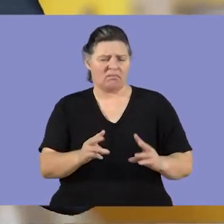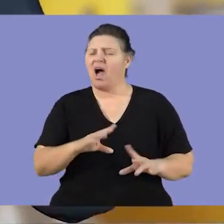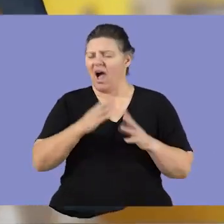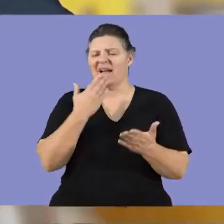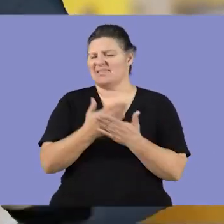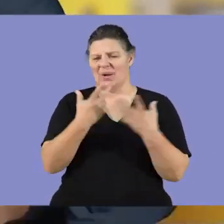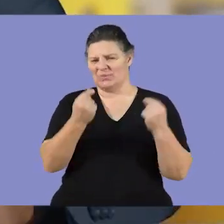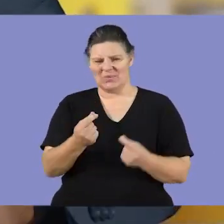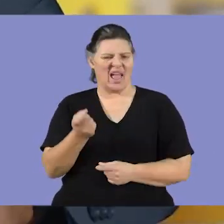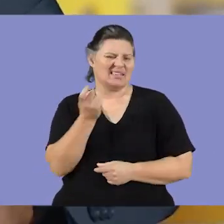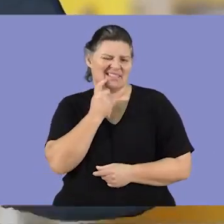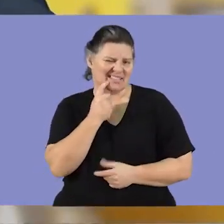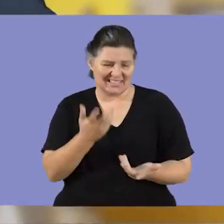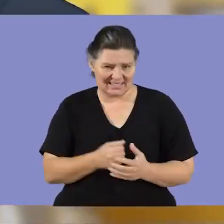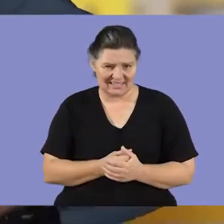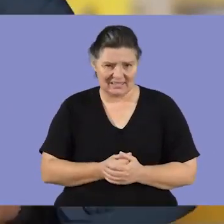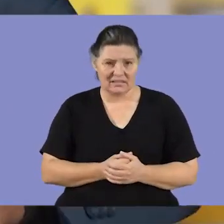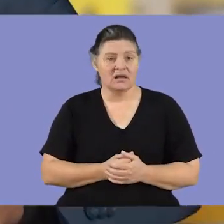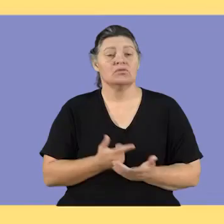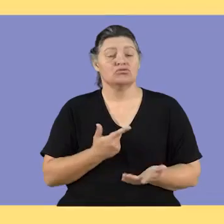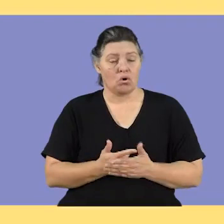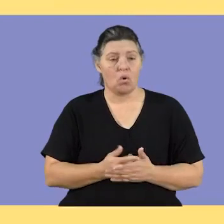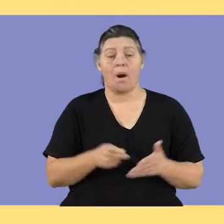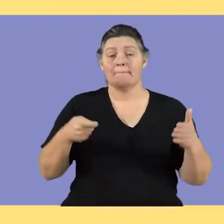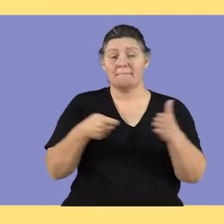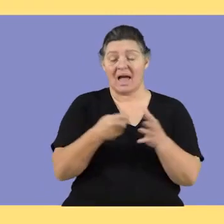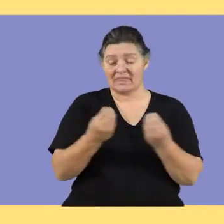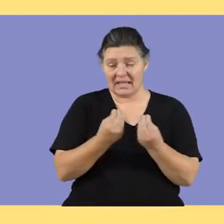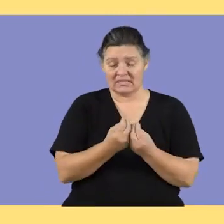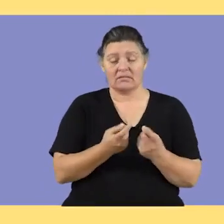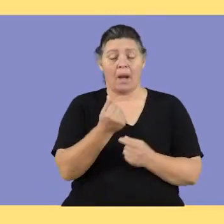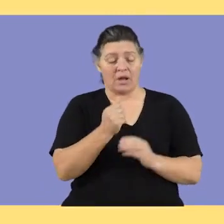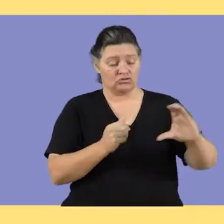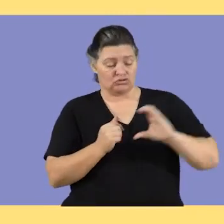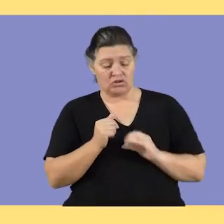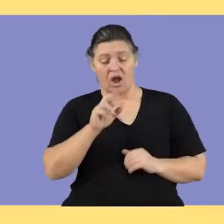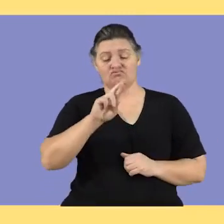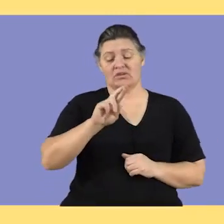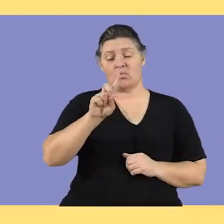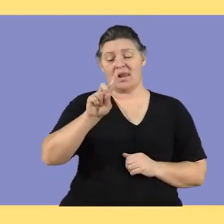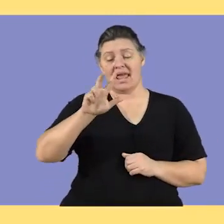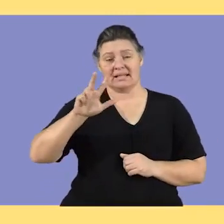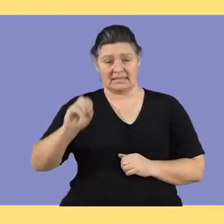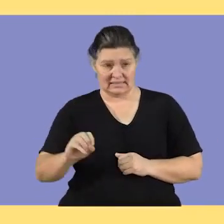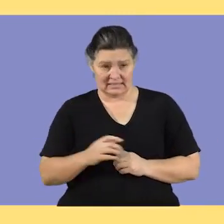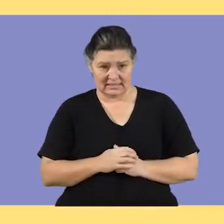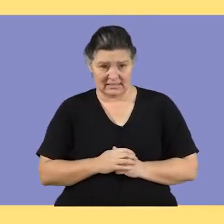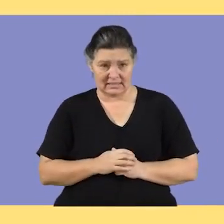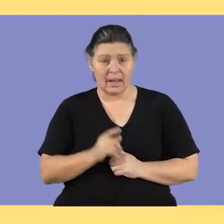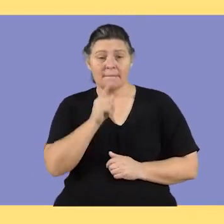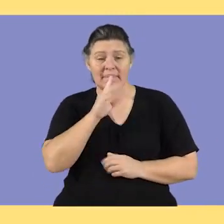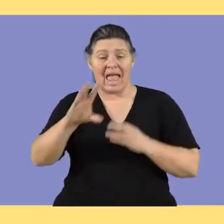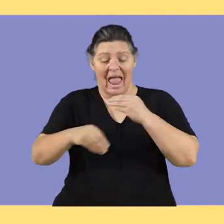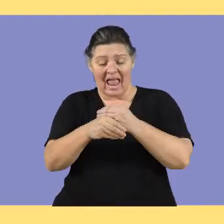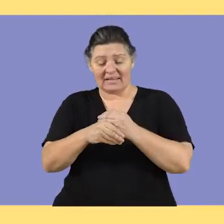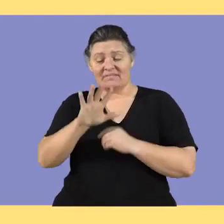method, everything is possible. Let's see if we can do that. The trader buys goods for 180.